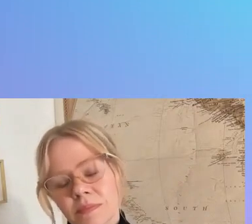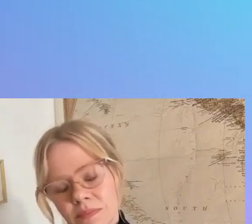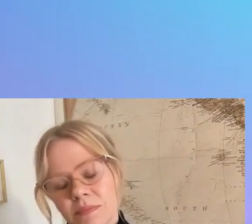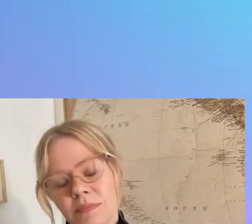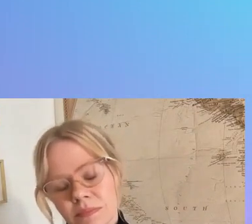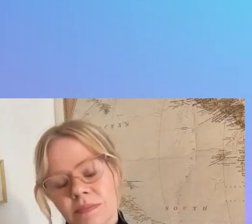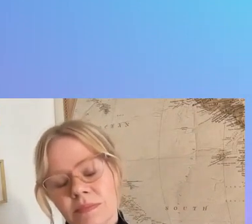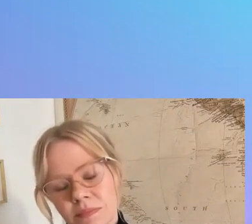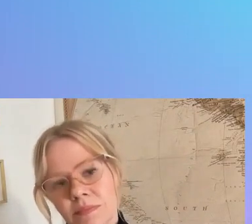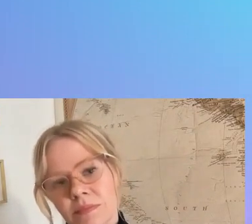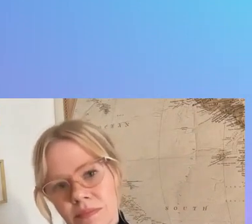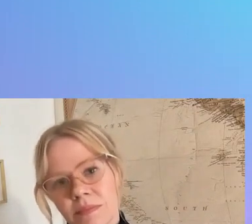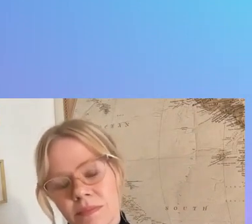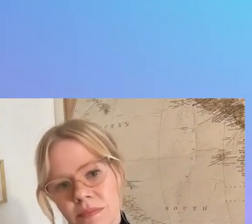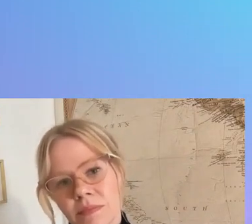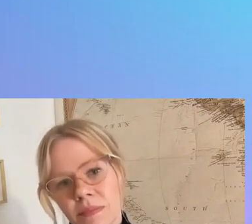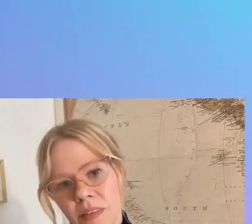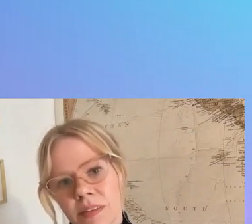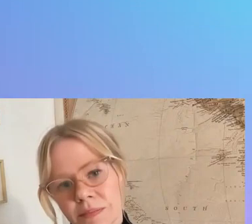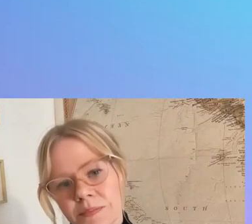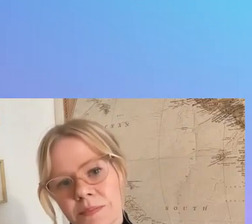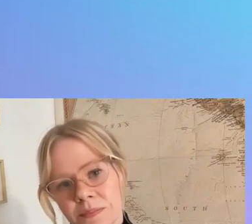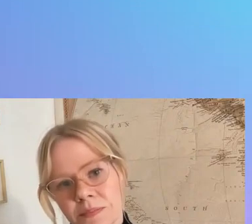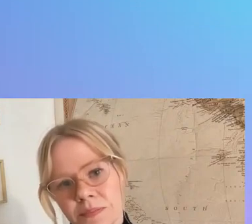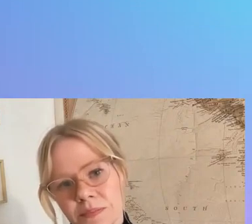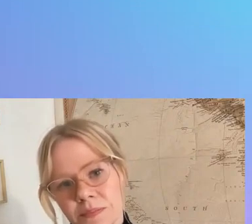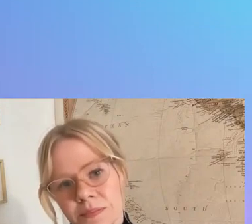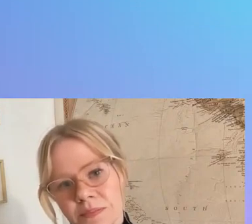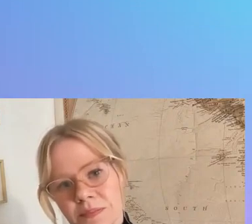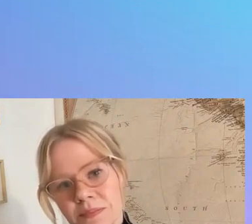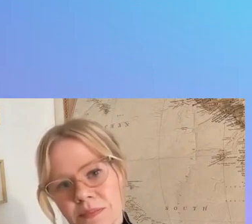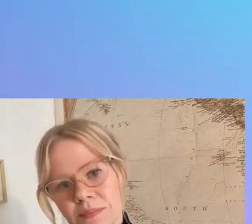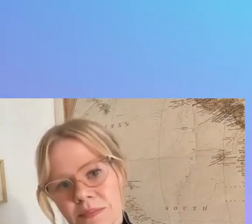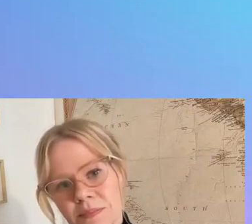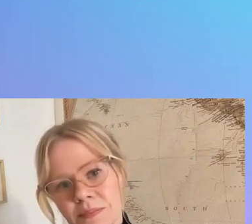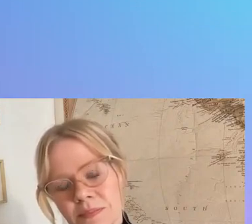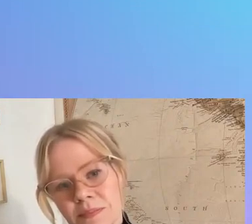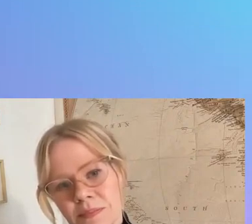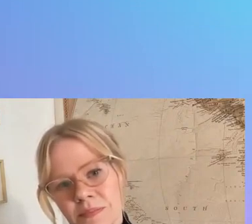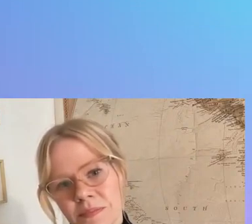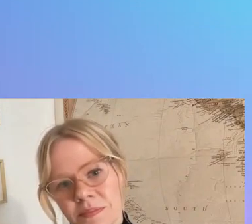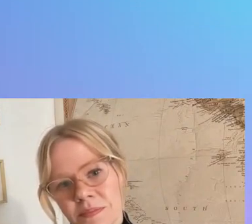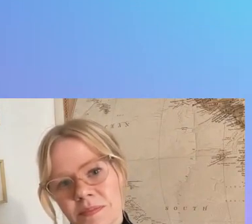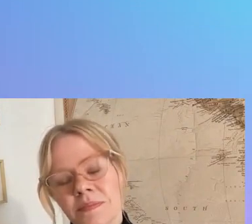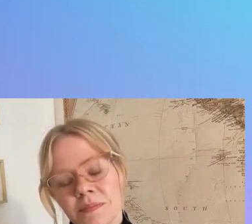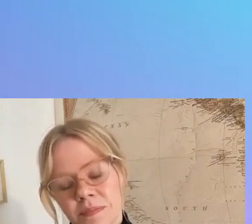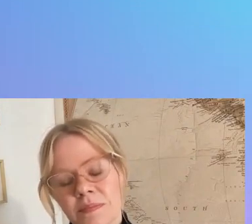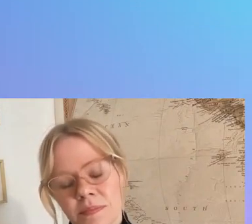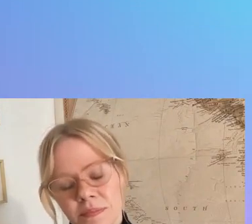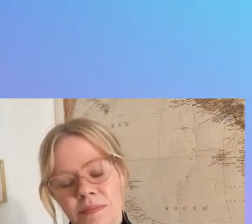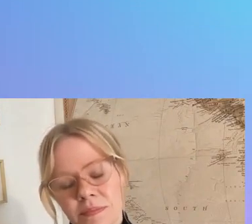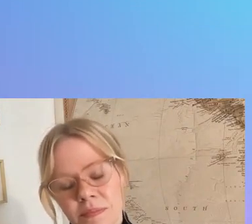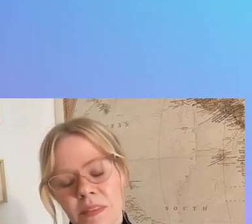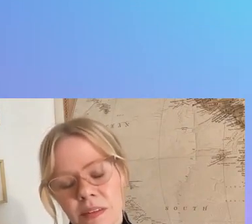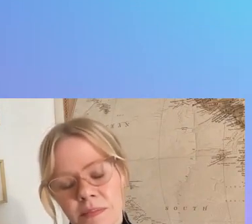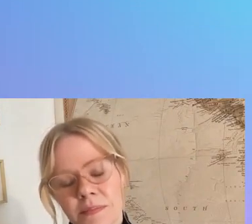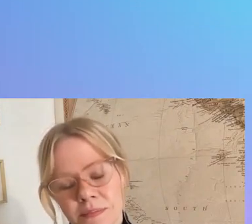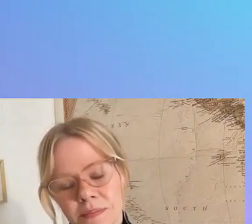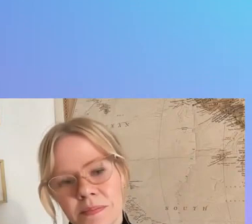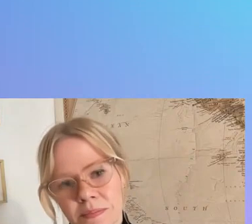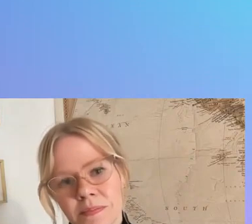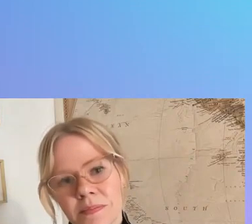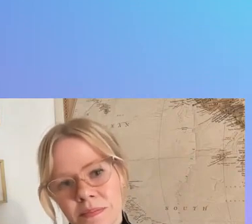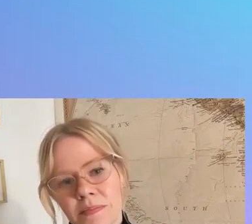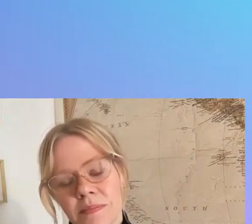So everyone has access to that learning. Everyone has access to that schematic, right? Kind